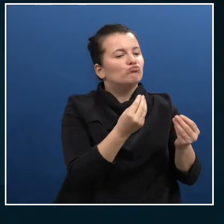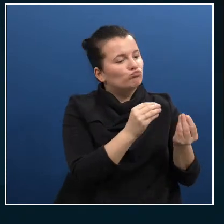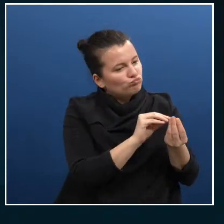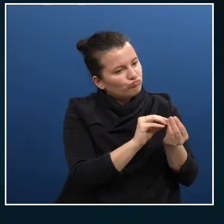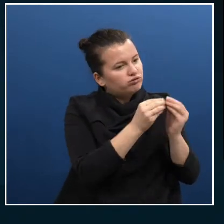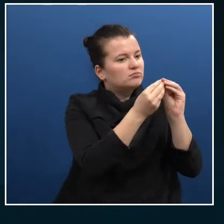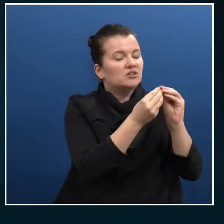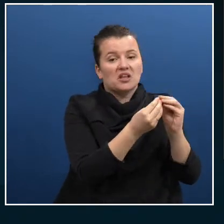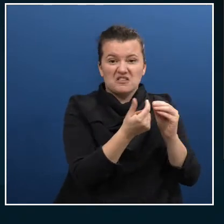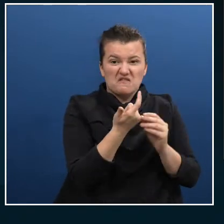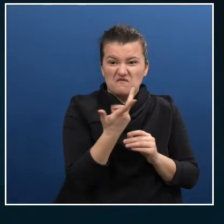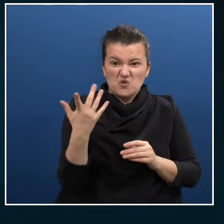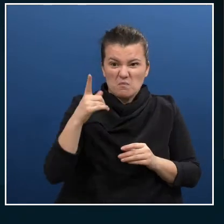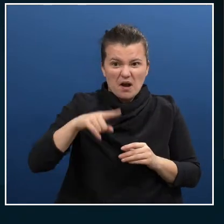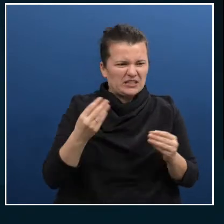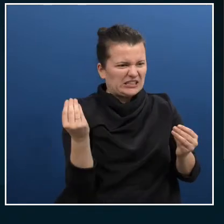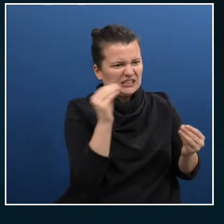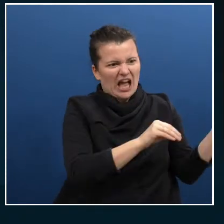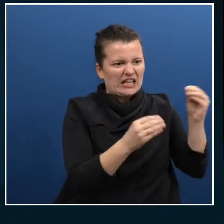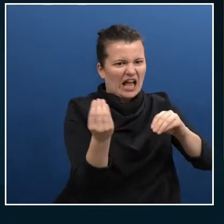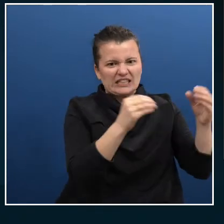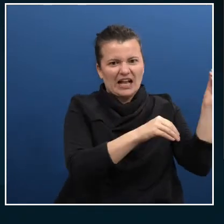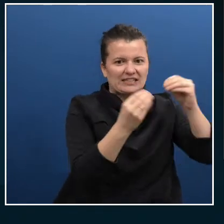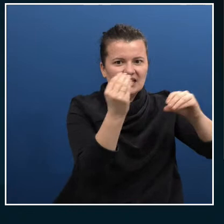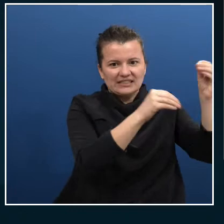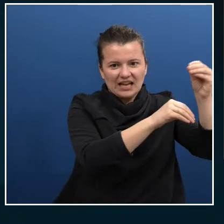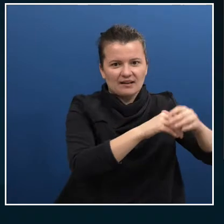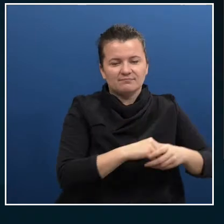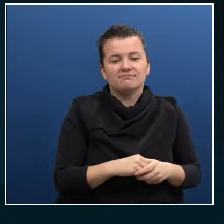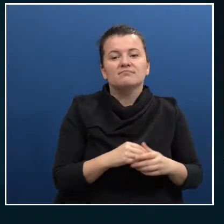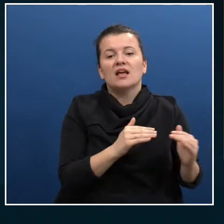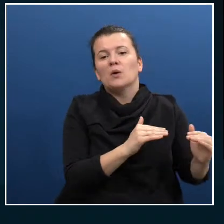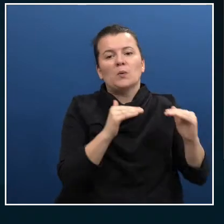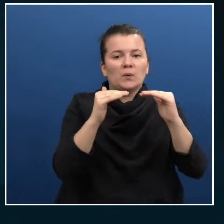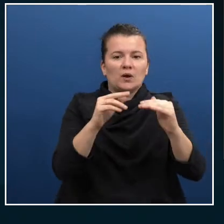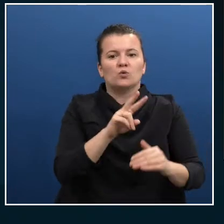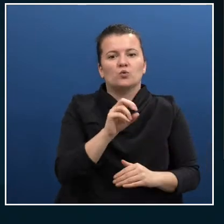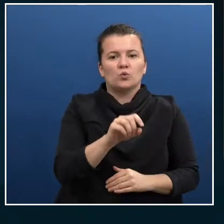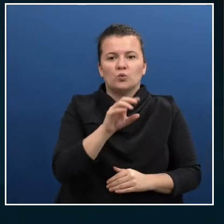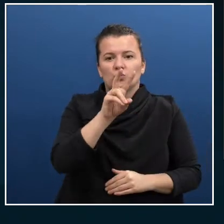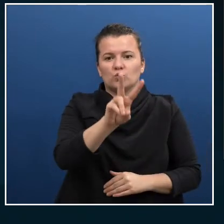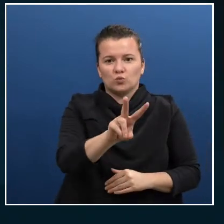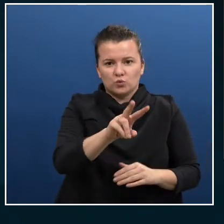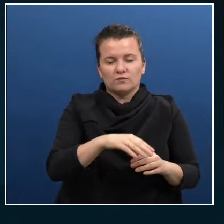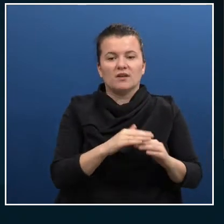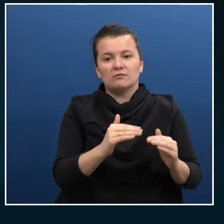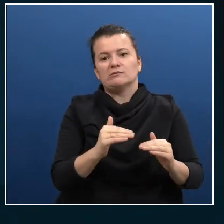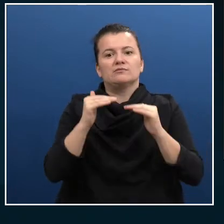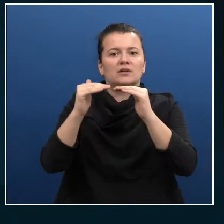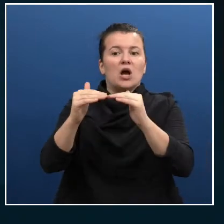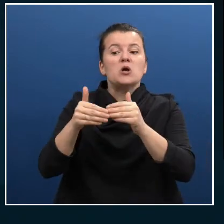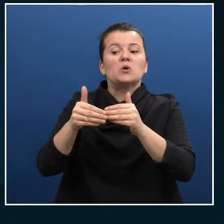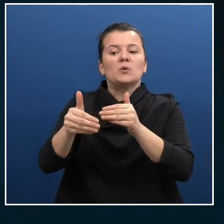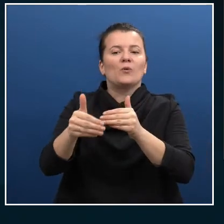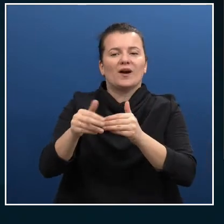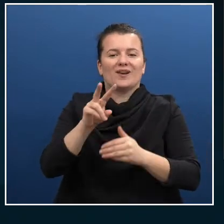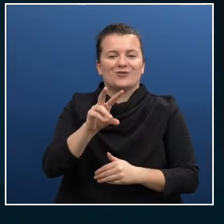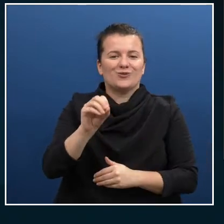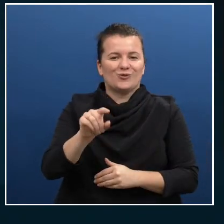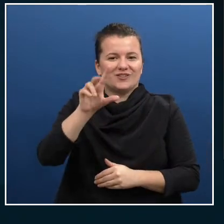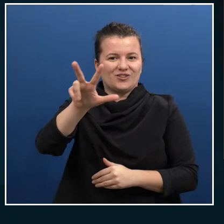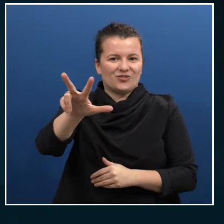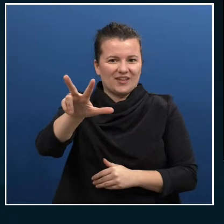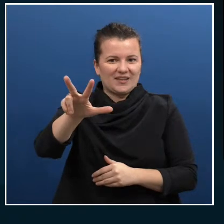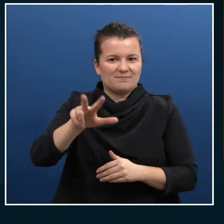months. We are now at a 0.2.3.8 version, very close to the 0.3 version. And right now we are already